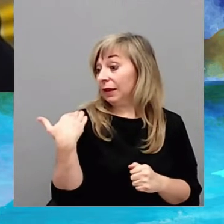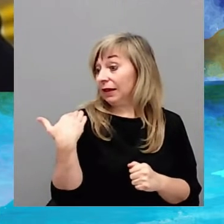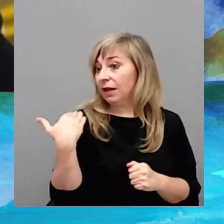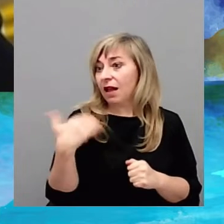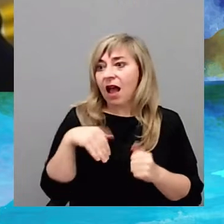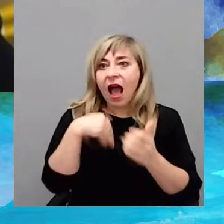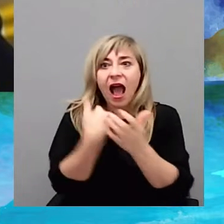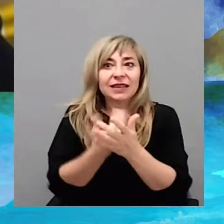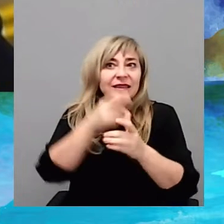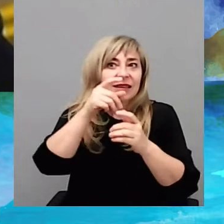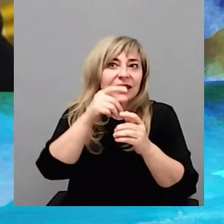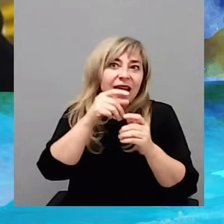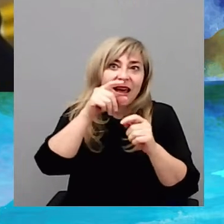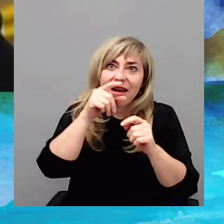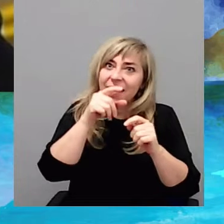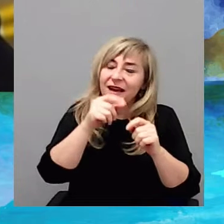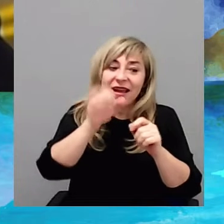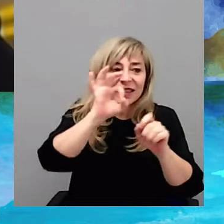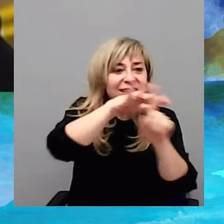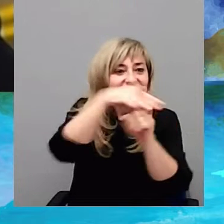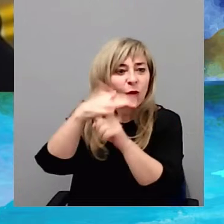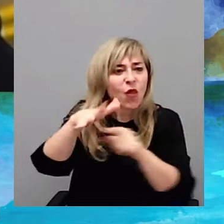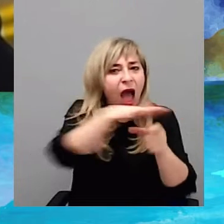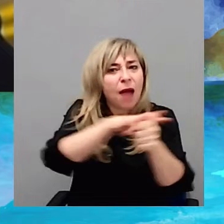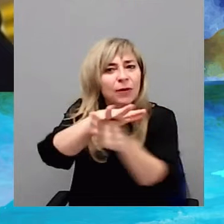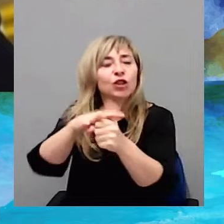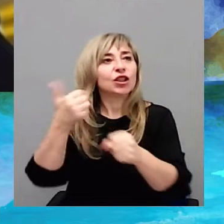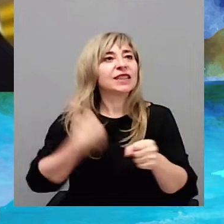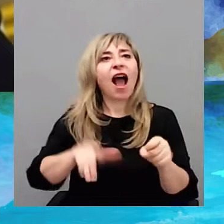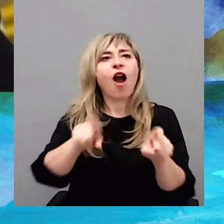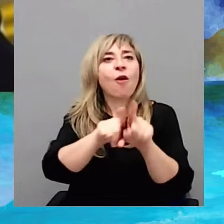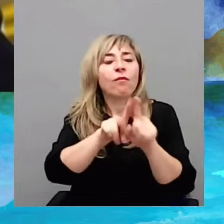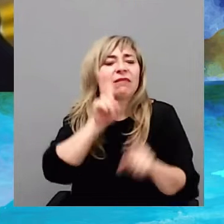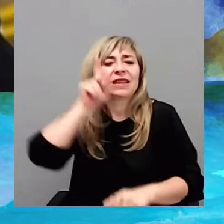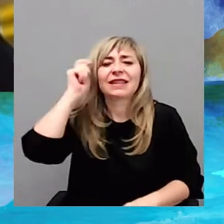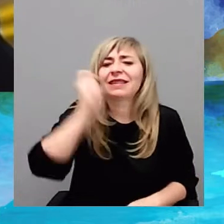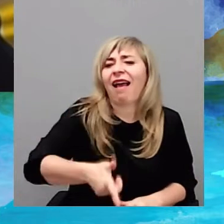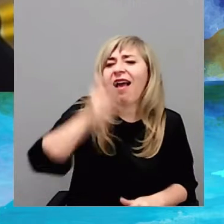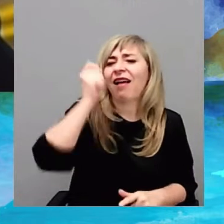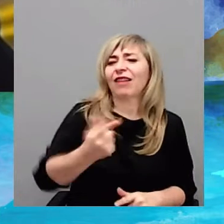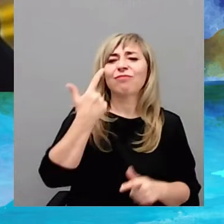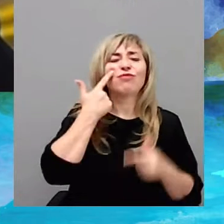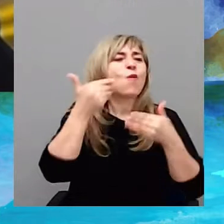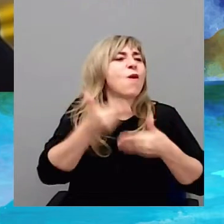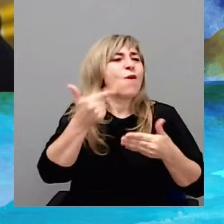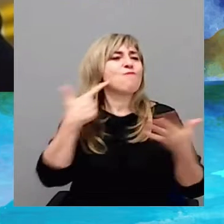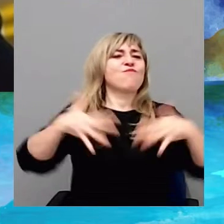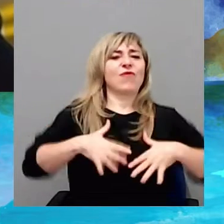Lately, I would say that in some fields, we're starting to become used to